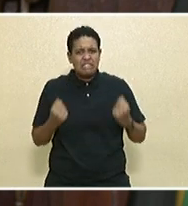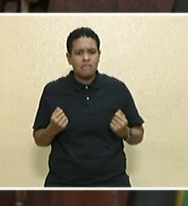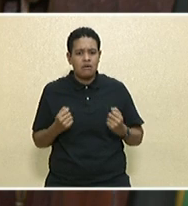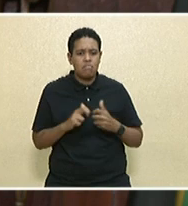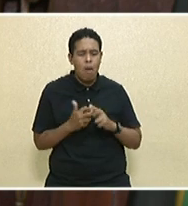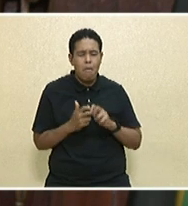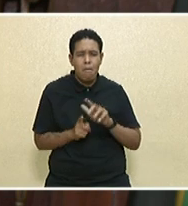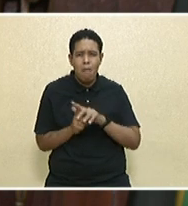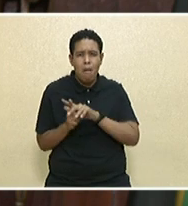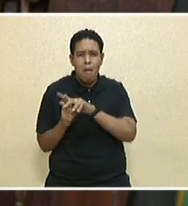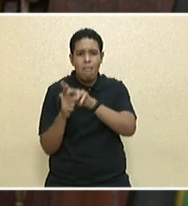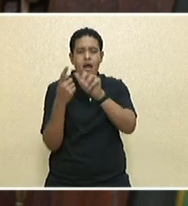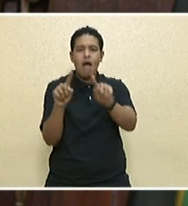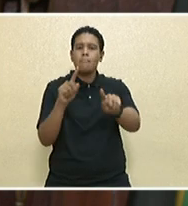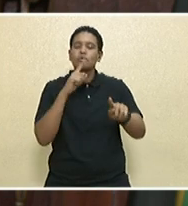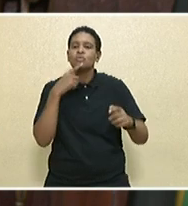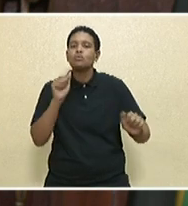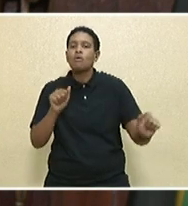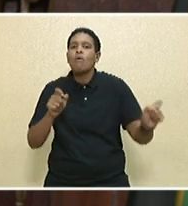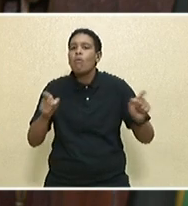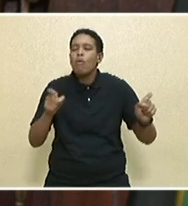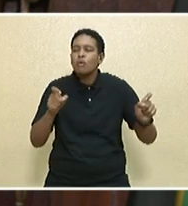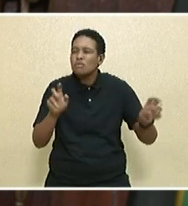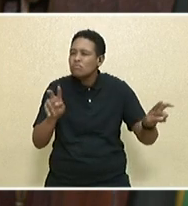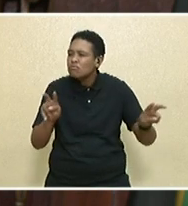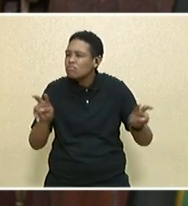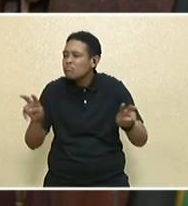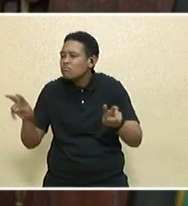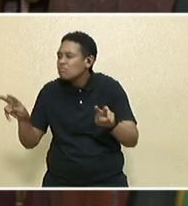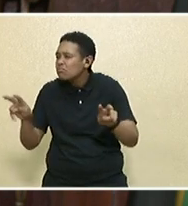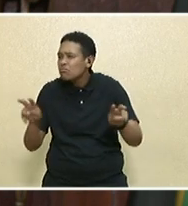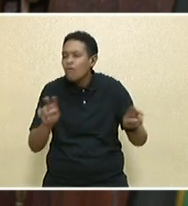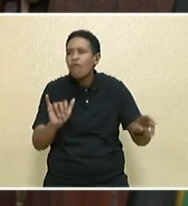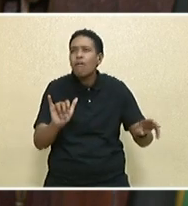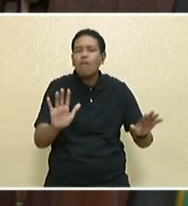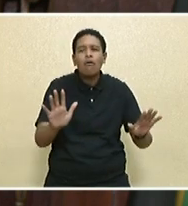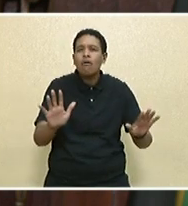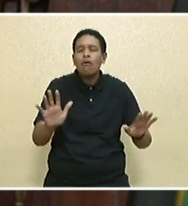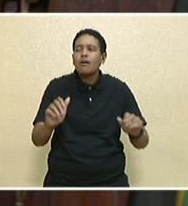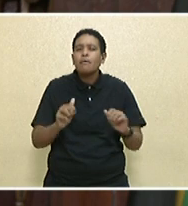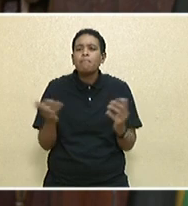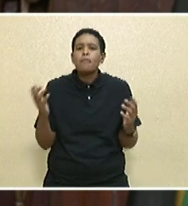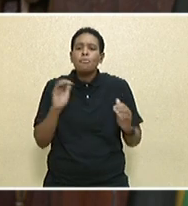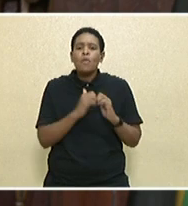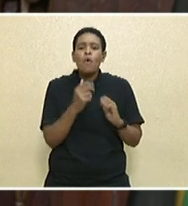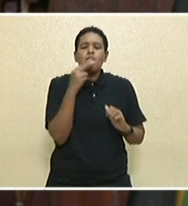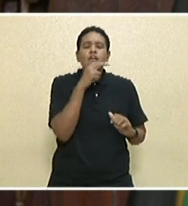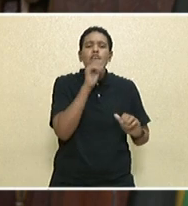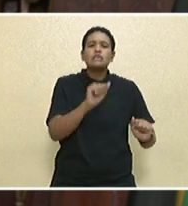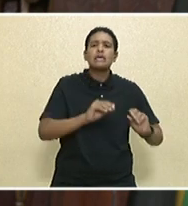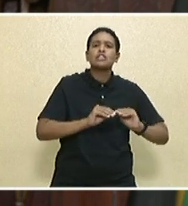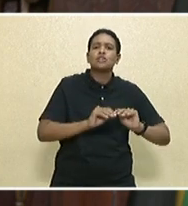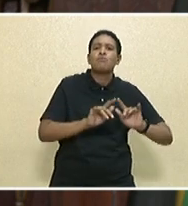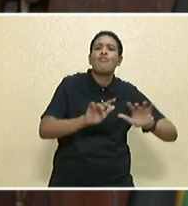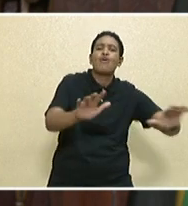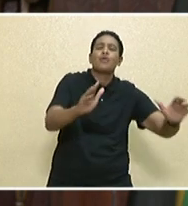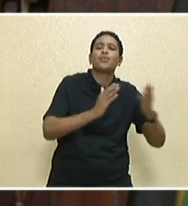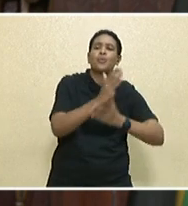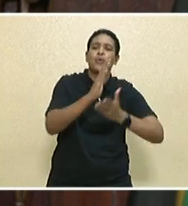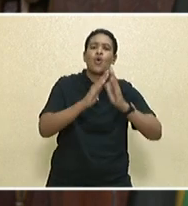an attempt to establish a control group to see to what extent the virus may be spreading throughout the